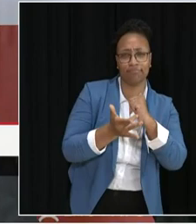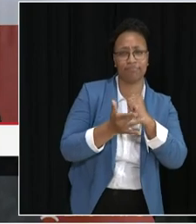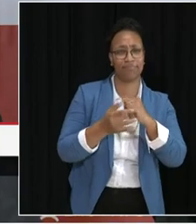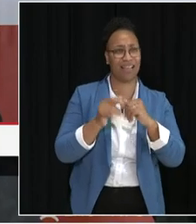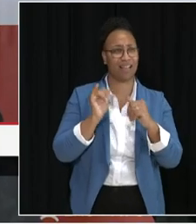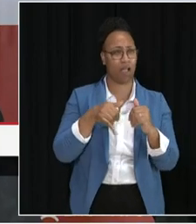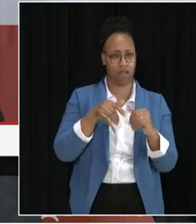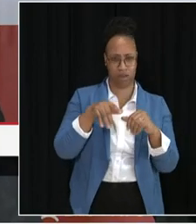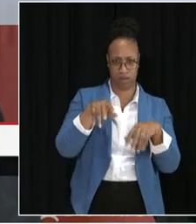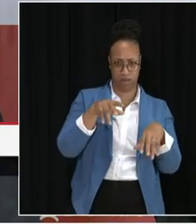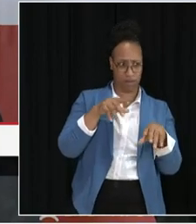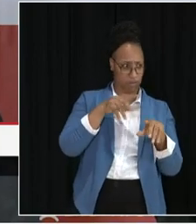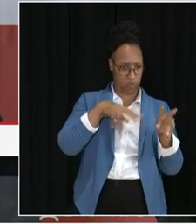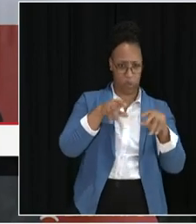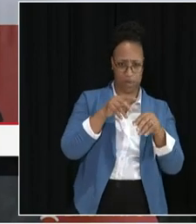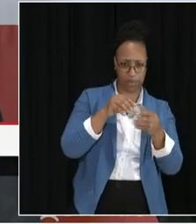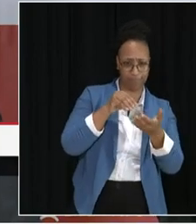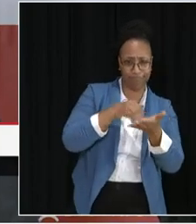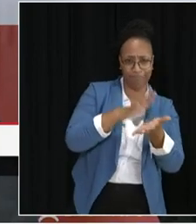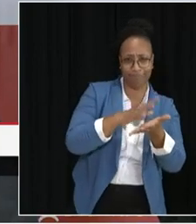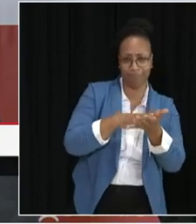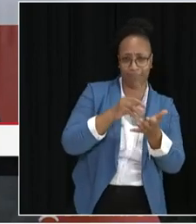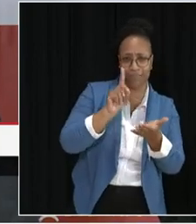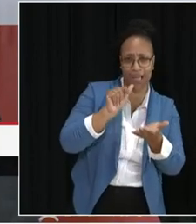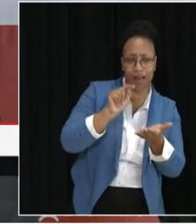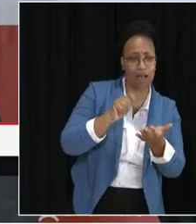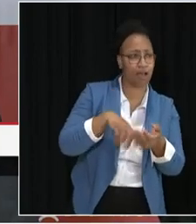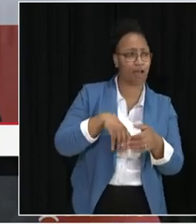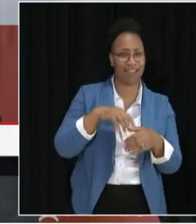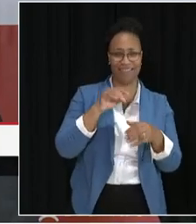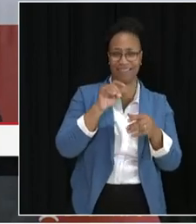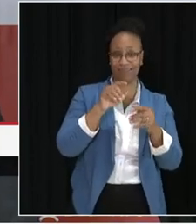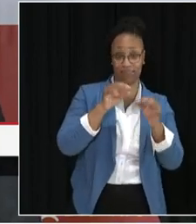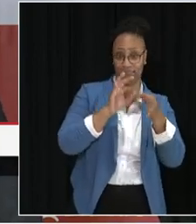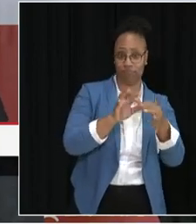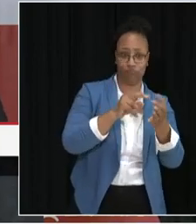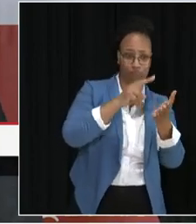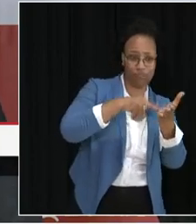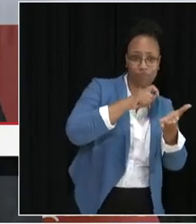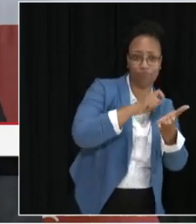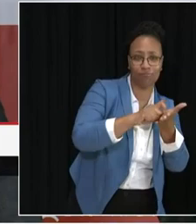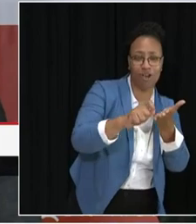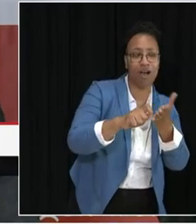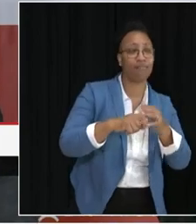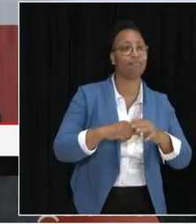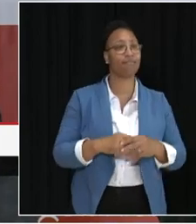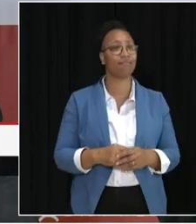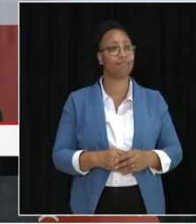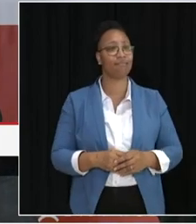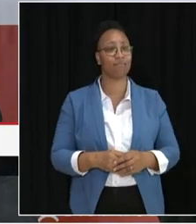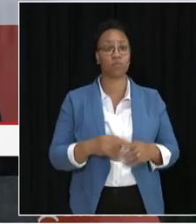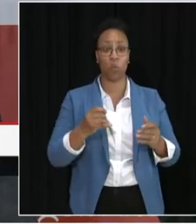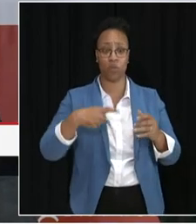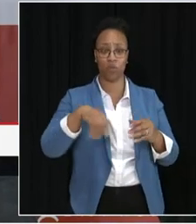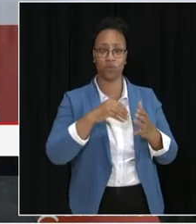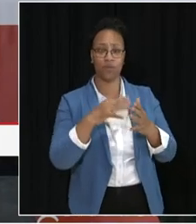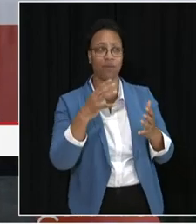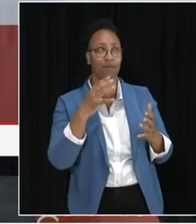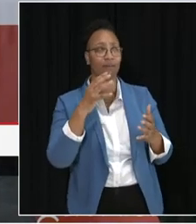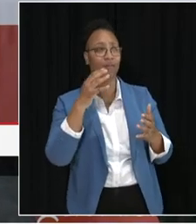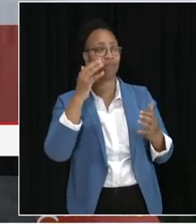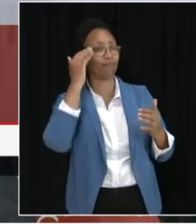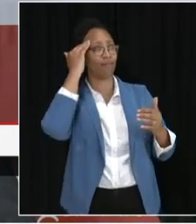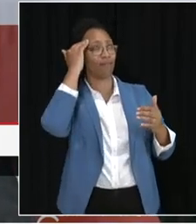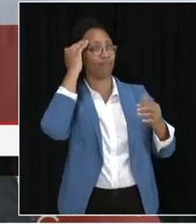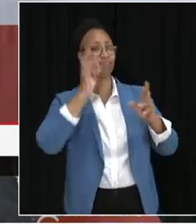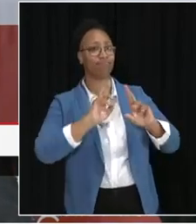early literacy to ensure that our students understand what they read and can comprehend well. We're now transitioning that into